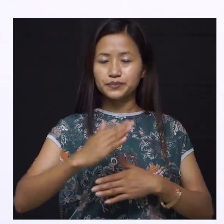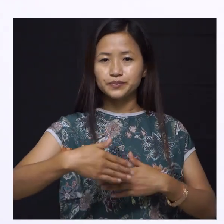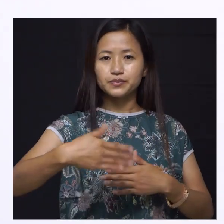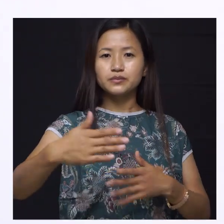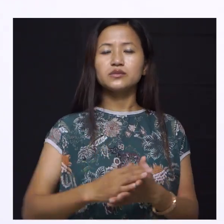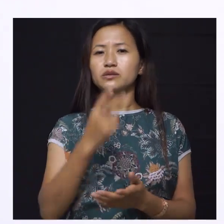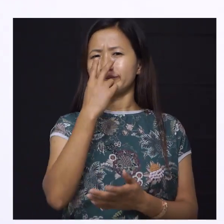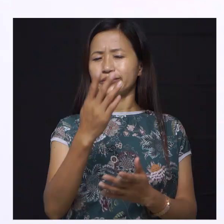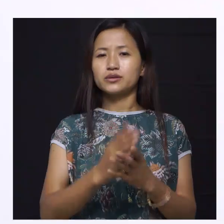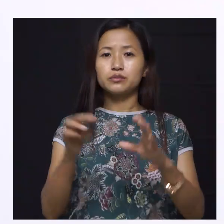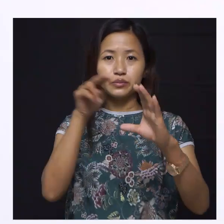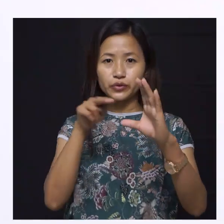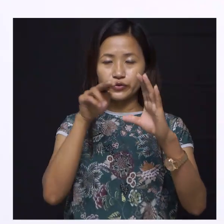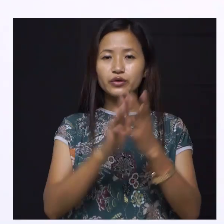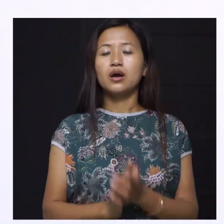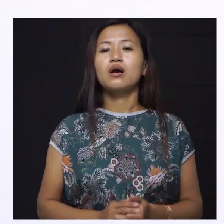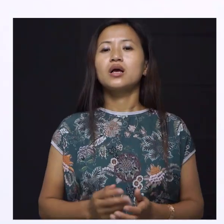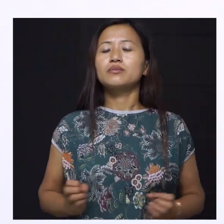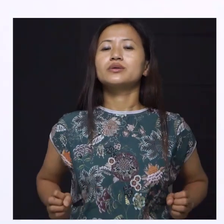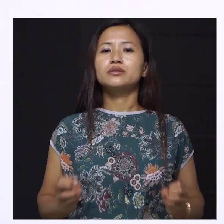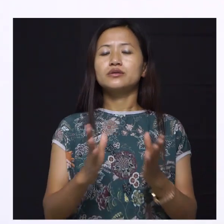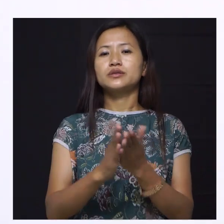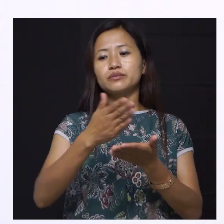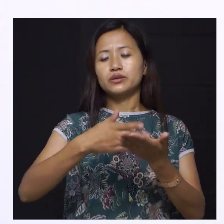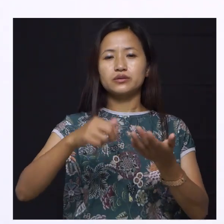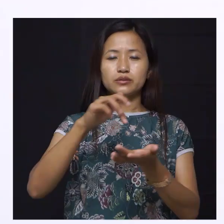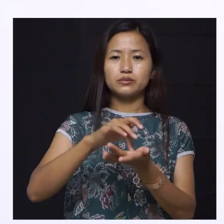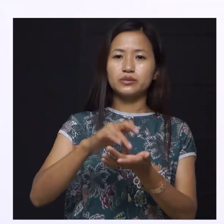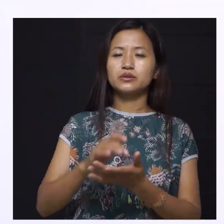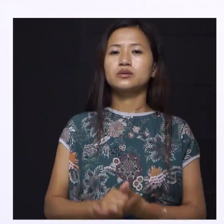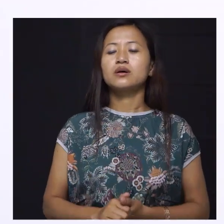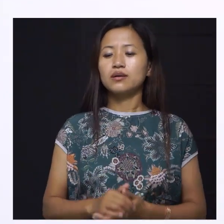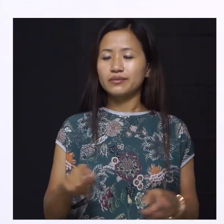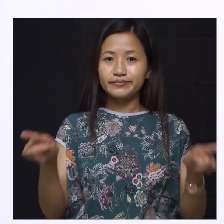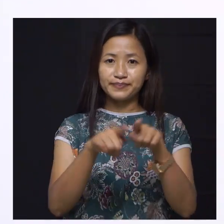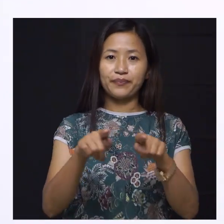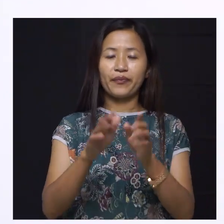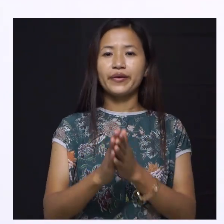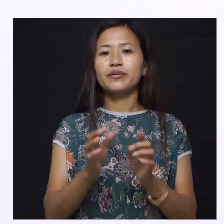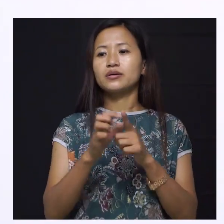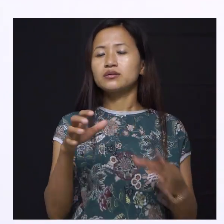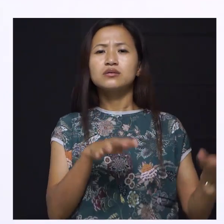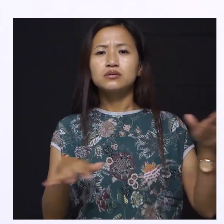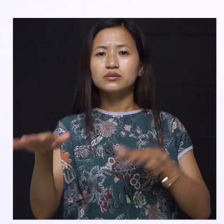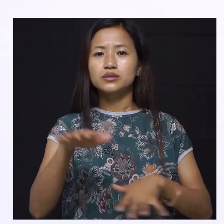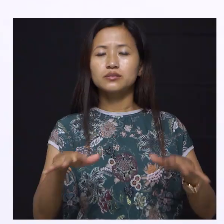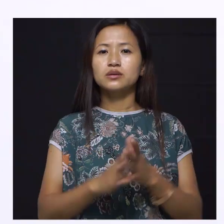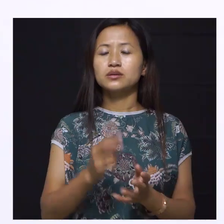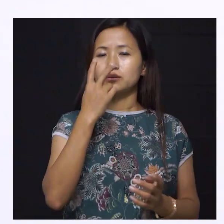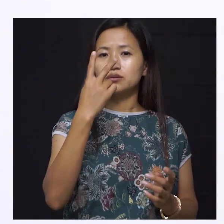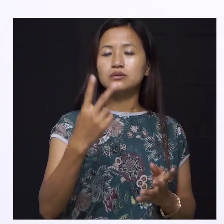you see? The beginning, you will see some people in a particular place. So likewise, here in our drama, what we are going to see